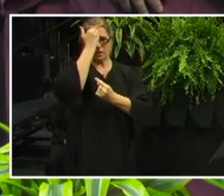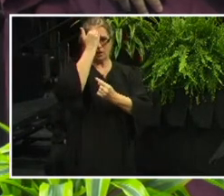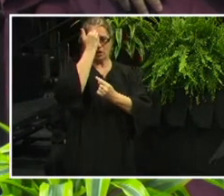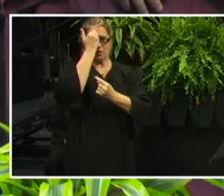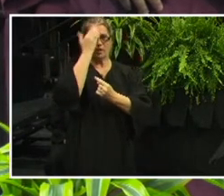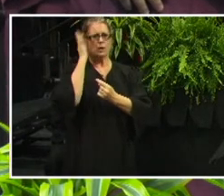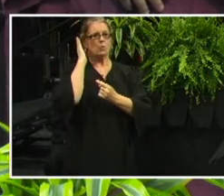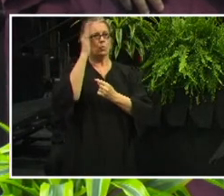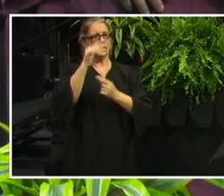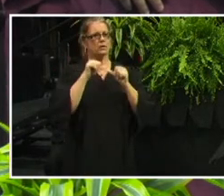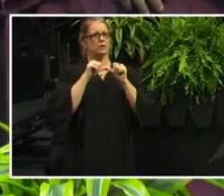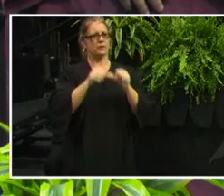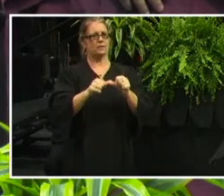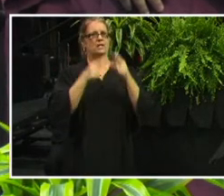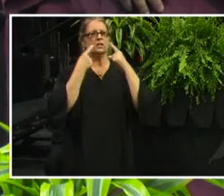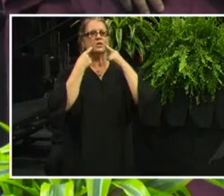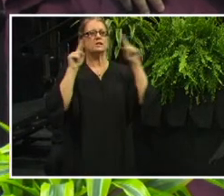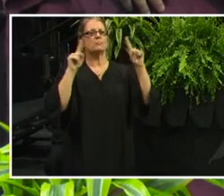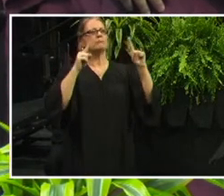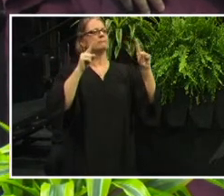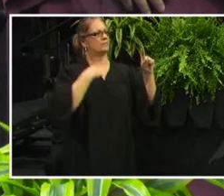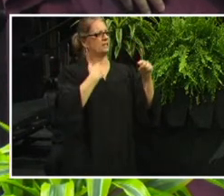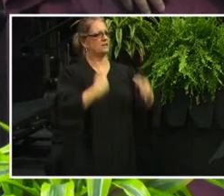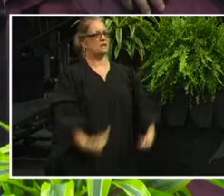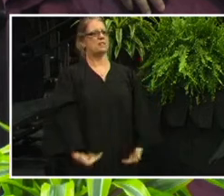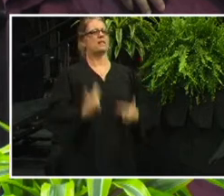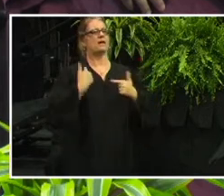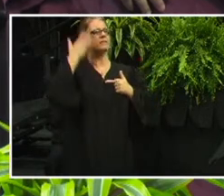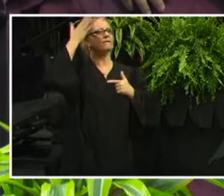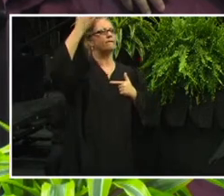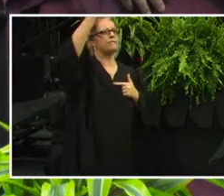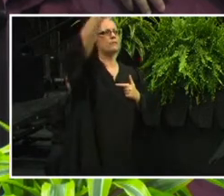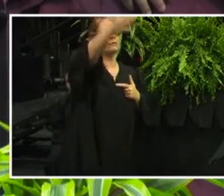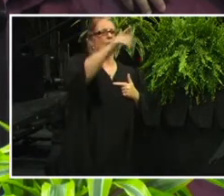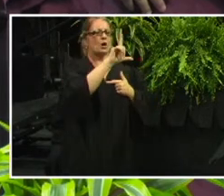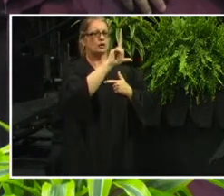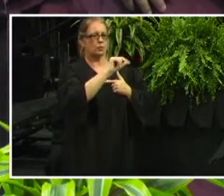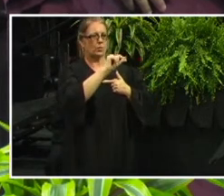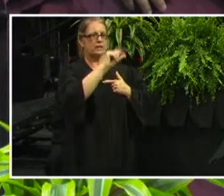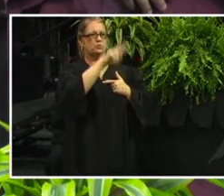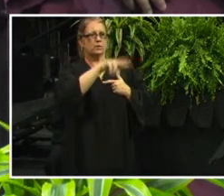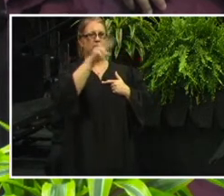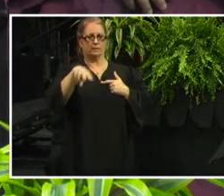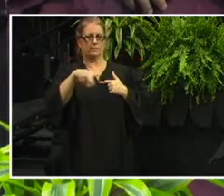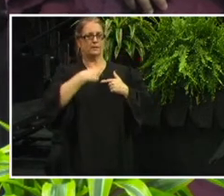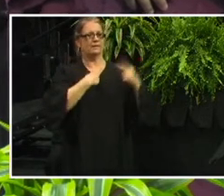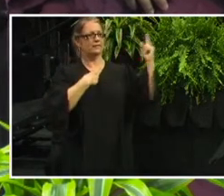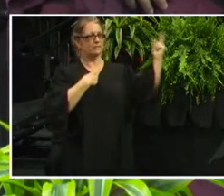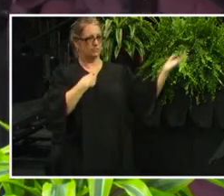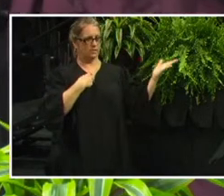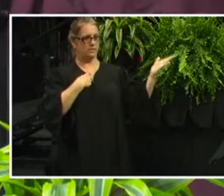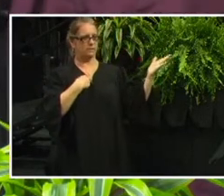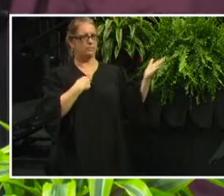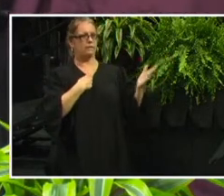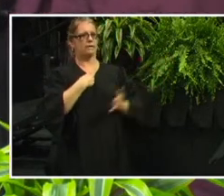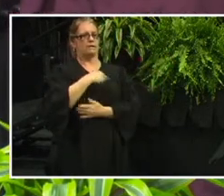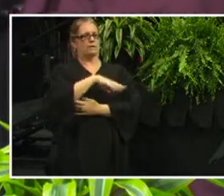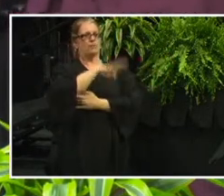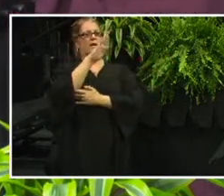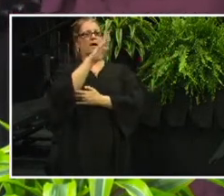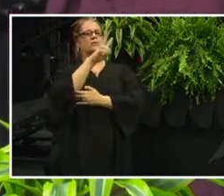work hard and achieve great success in his lifetime. Our 2022 salutatorian, Bao Tran.